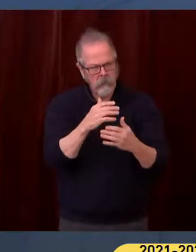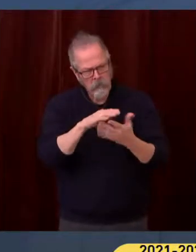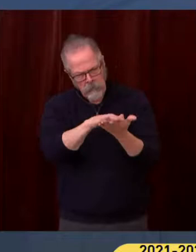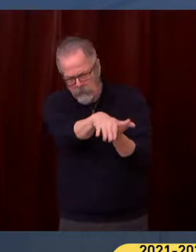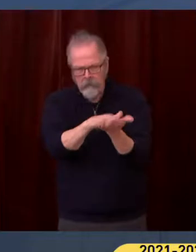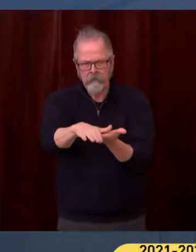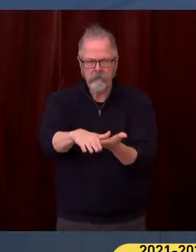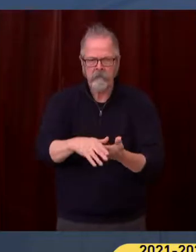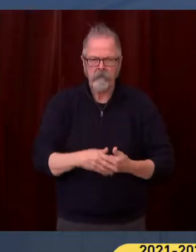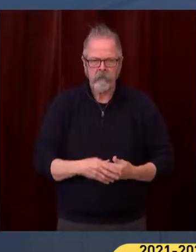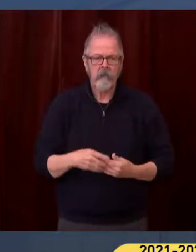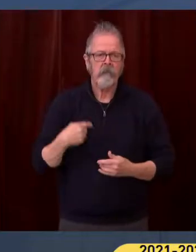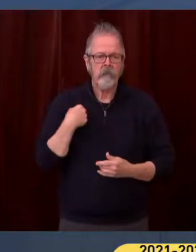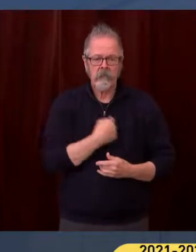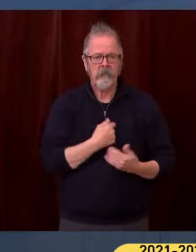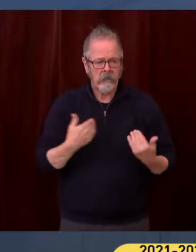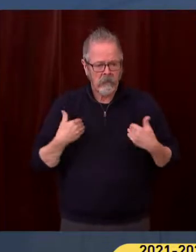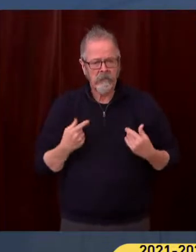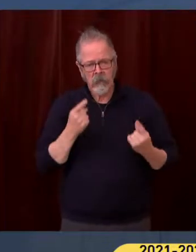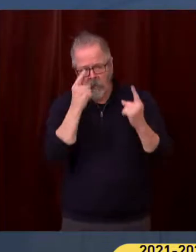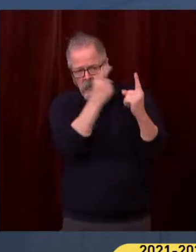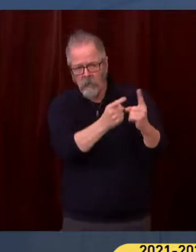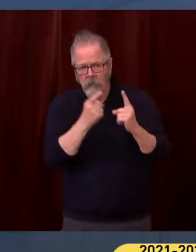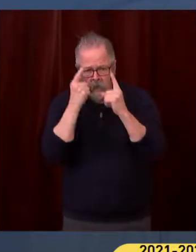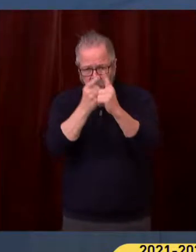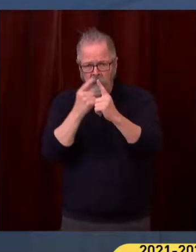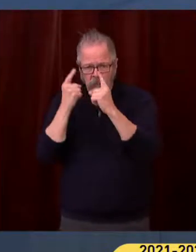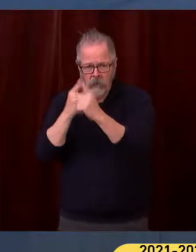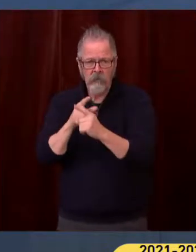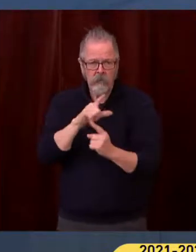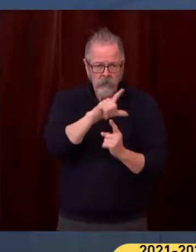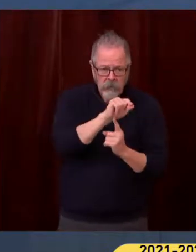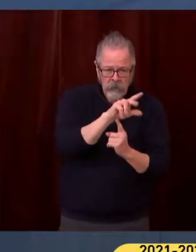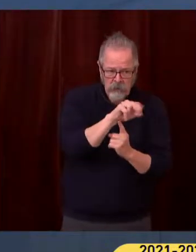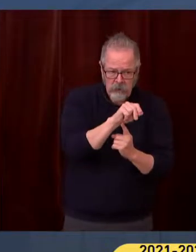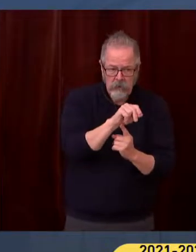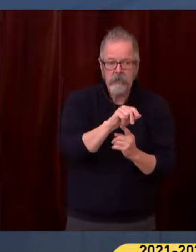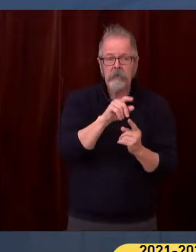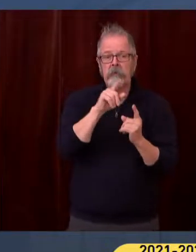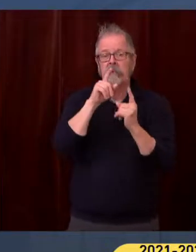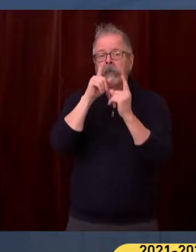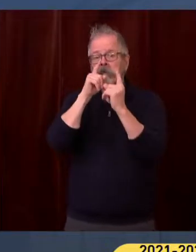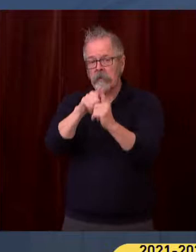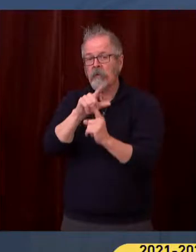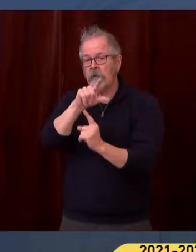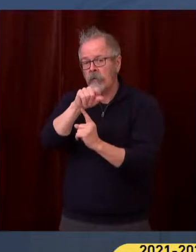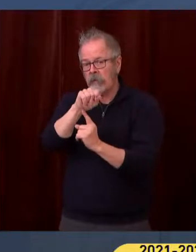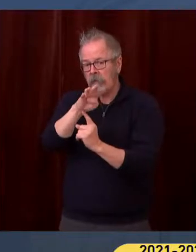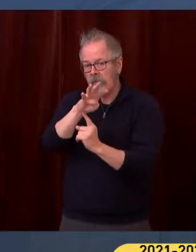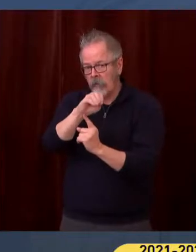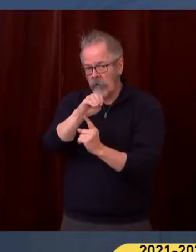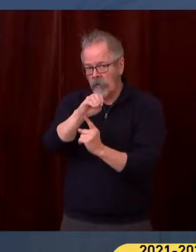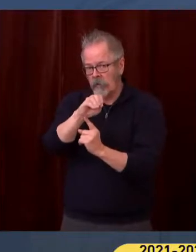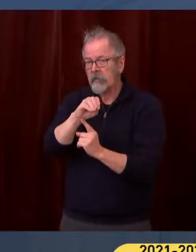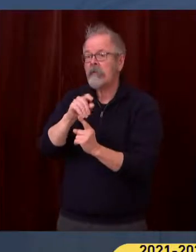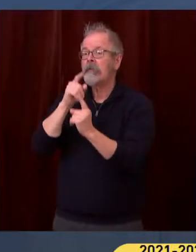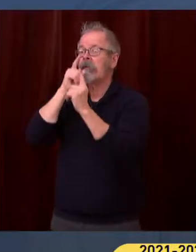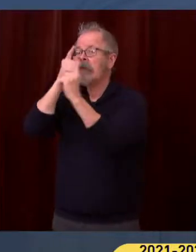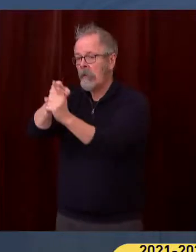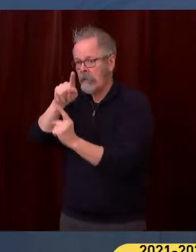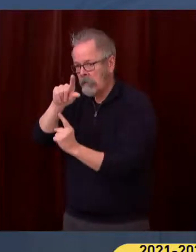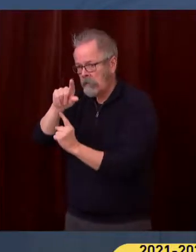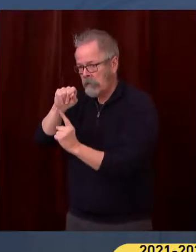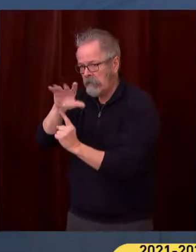2050, all in a responsible and a measured work plan that allows our agriculture and our timber and our manufacturing and so many other